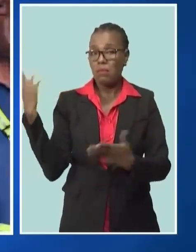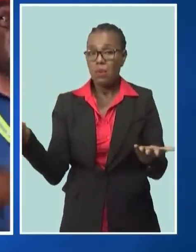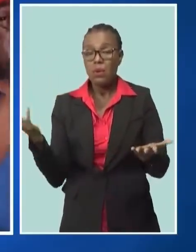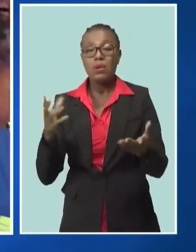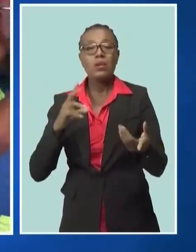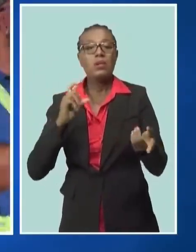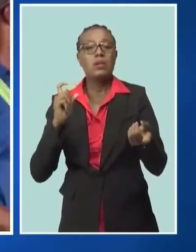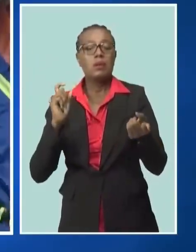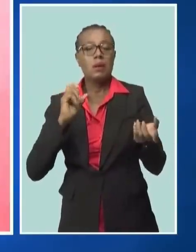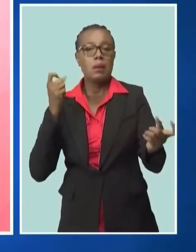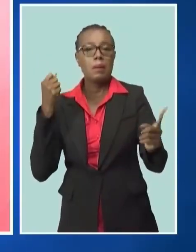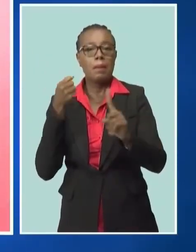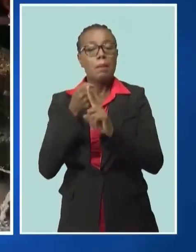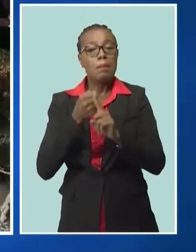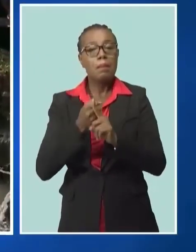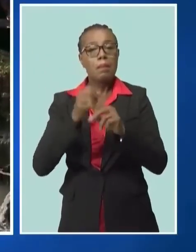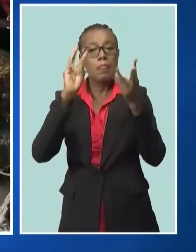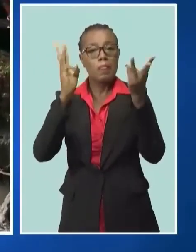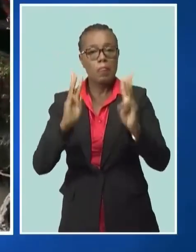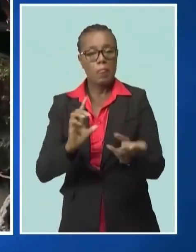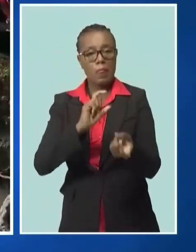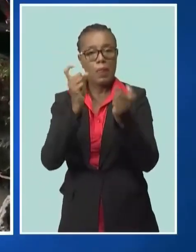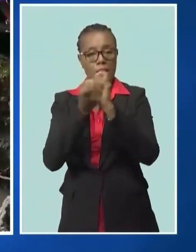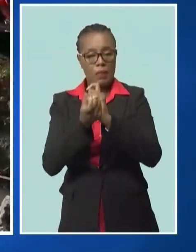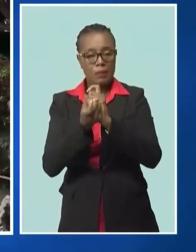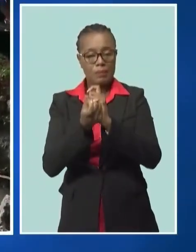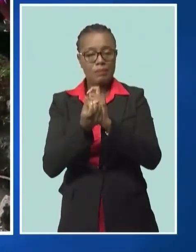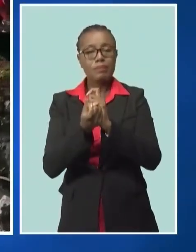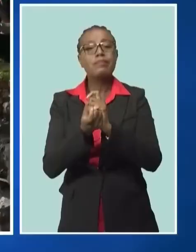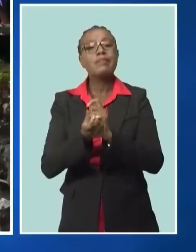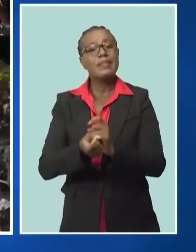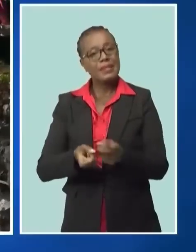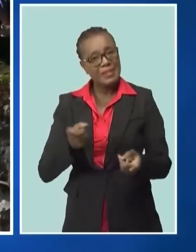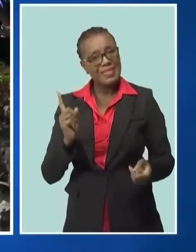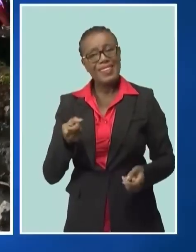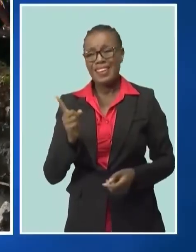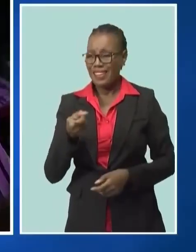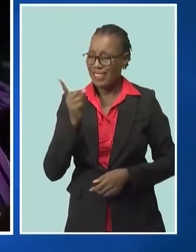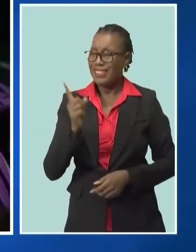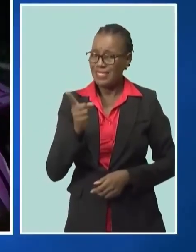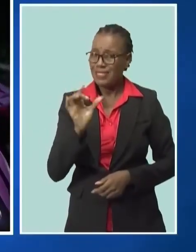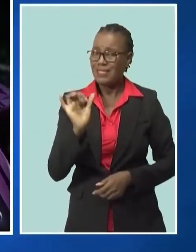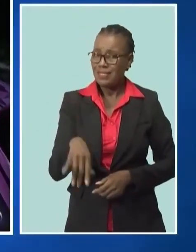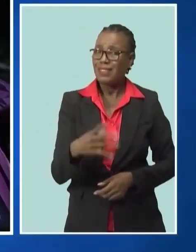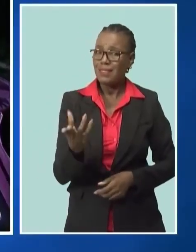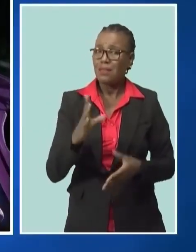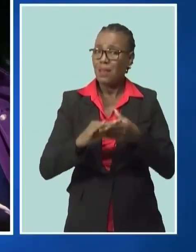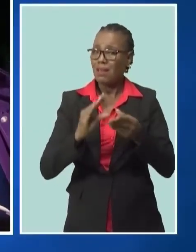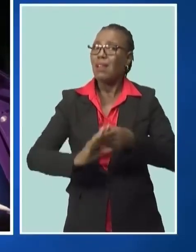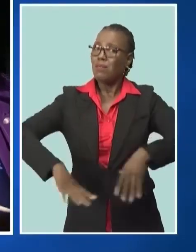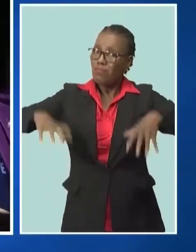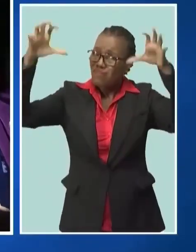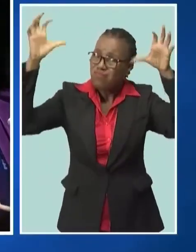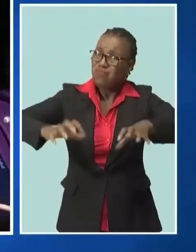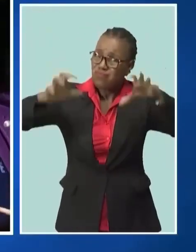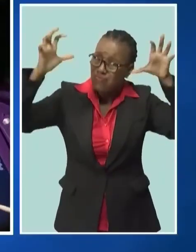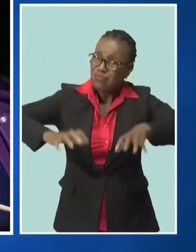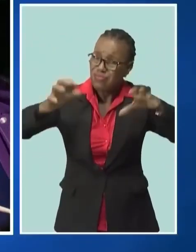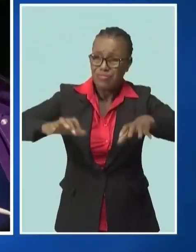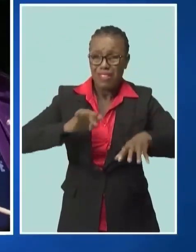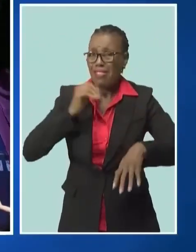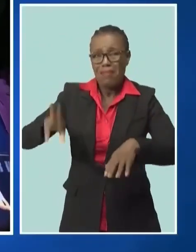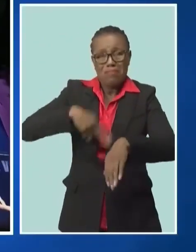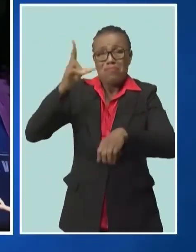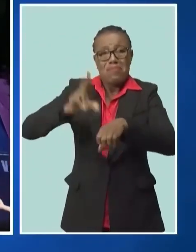change. This is exactly what we've been talking about when we talk about the intense rain that we're not accustomed